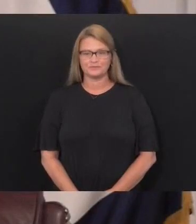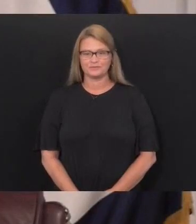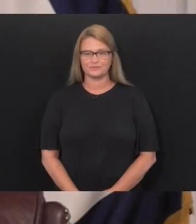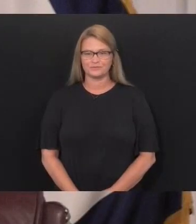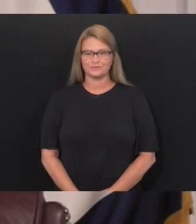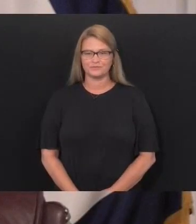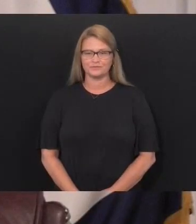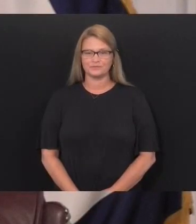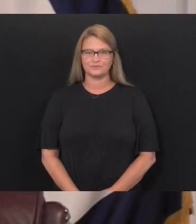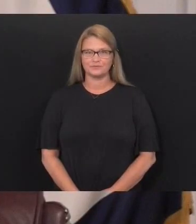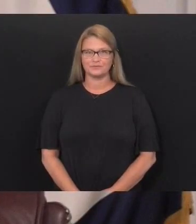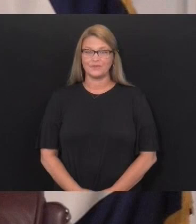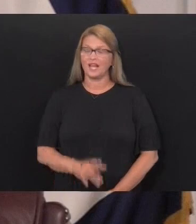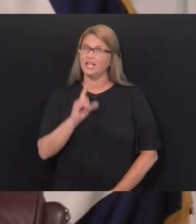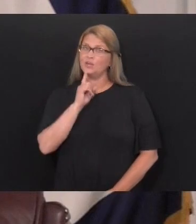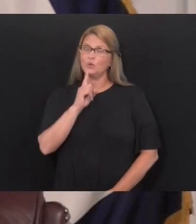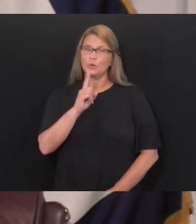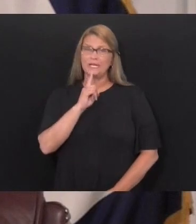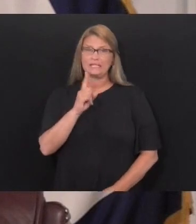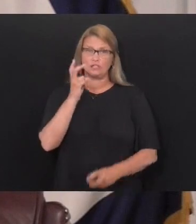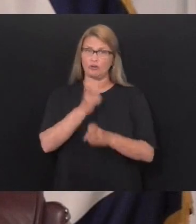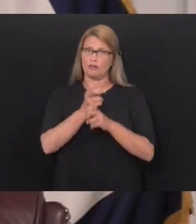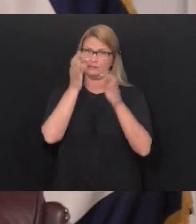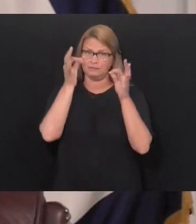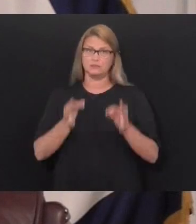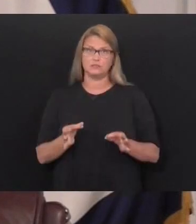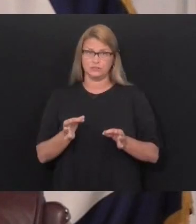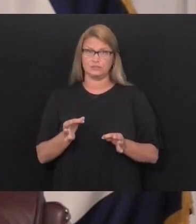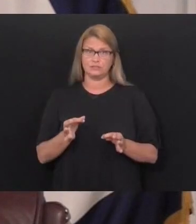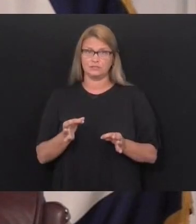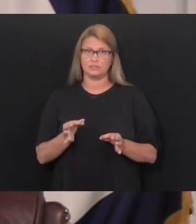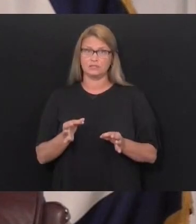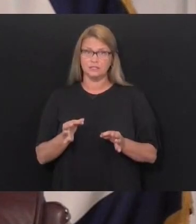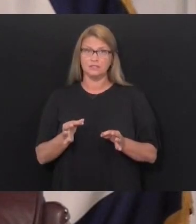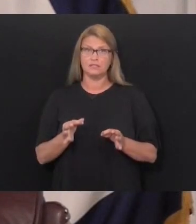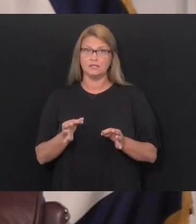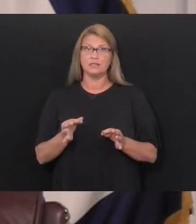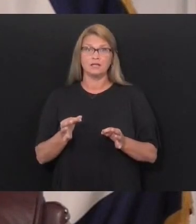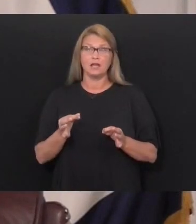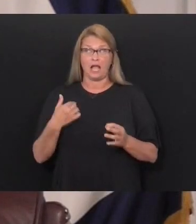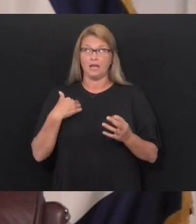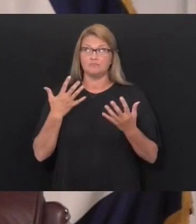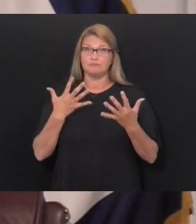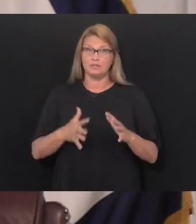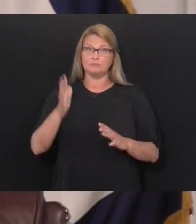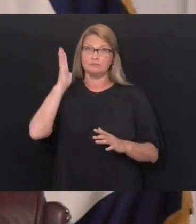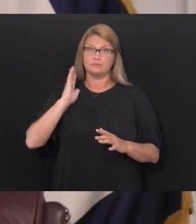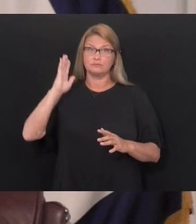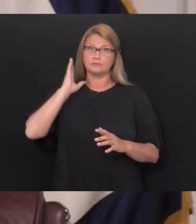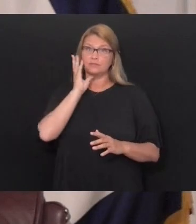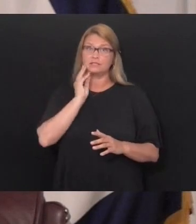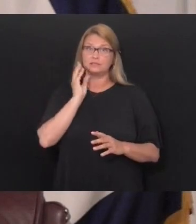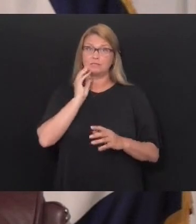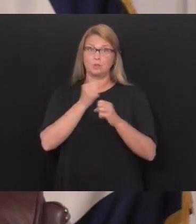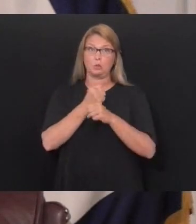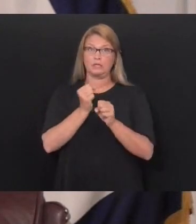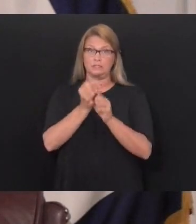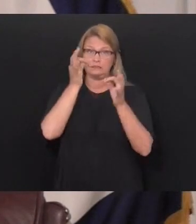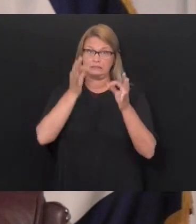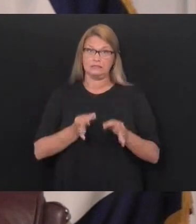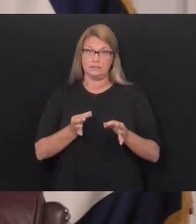where everybody's trying to claim something for their own pet project and everything. Before you know it, it becomes a political